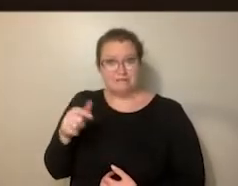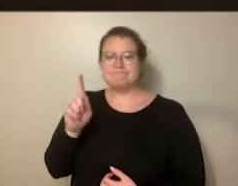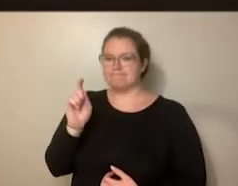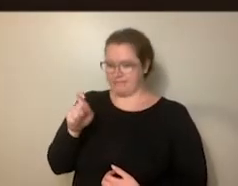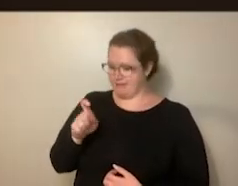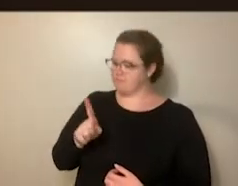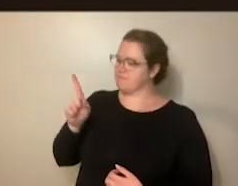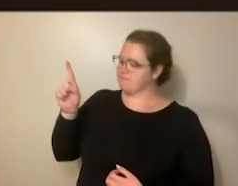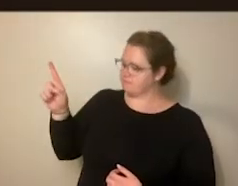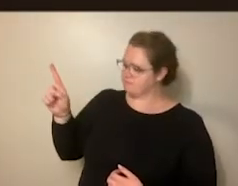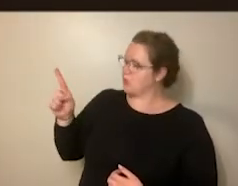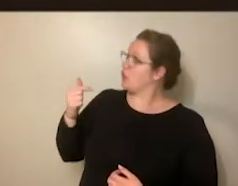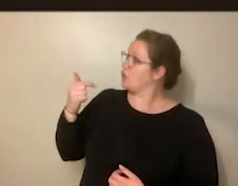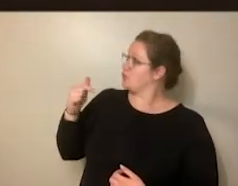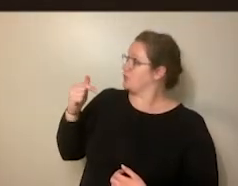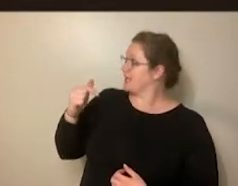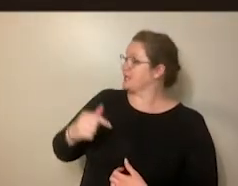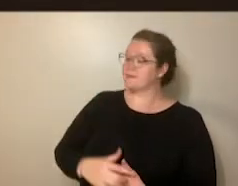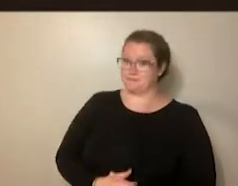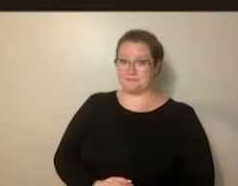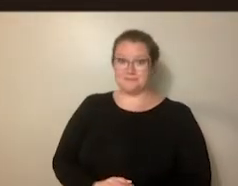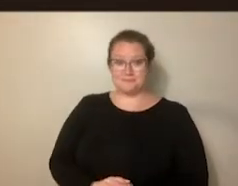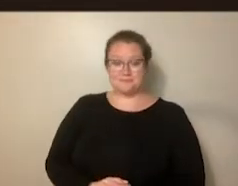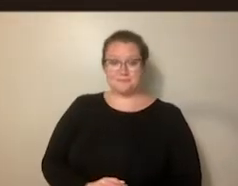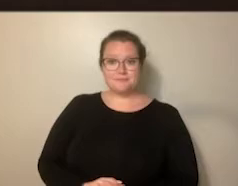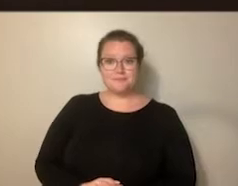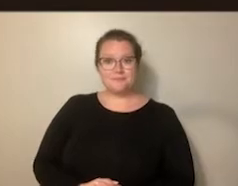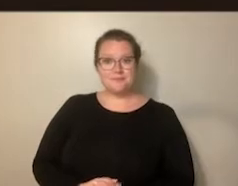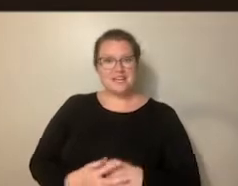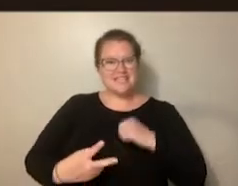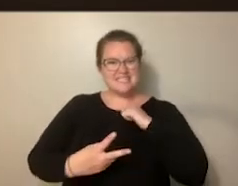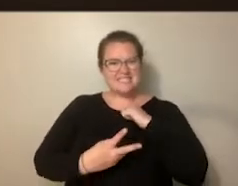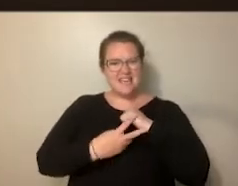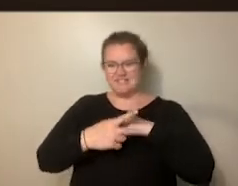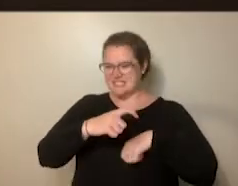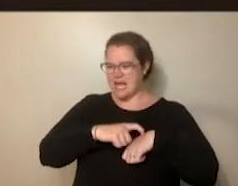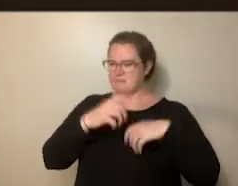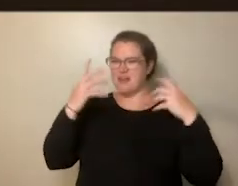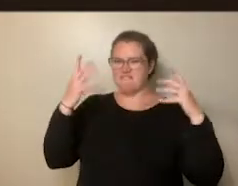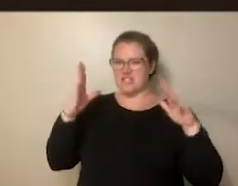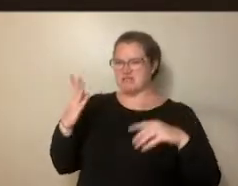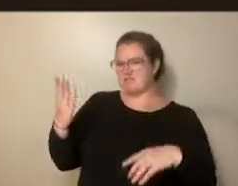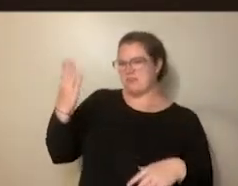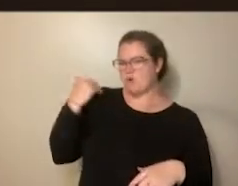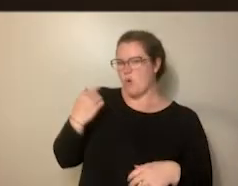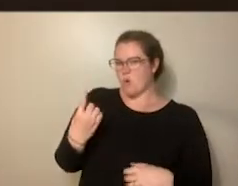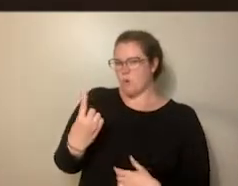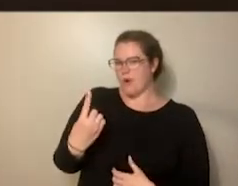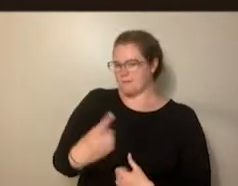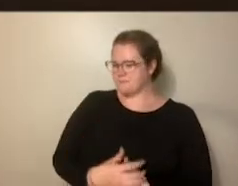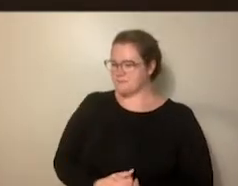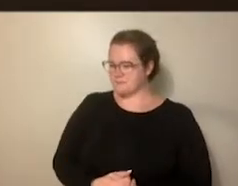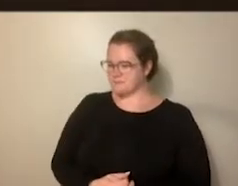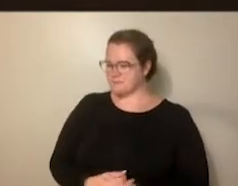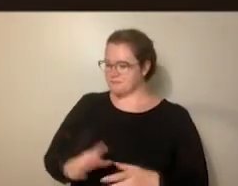the grass with green. To save time, I've already finished outlining one.